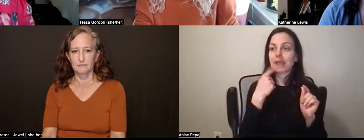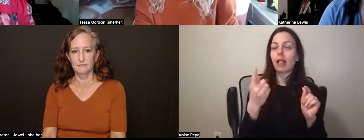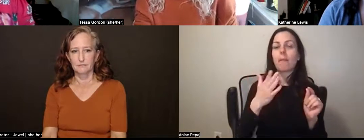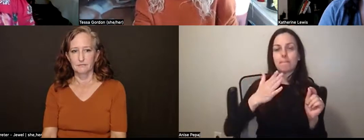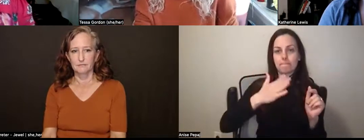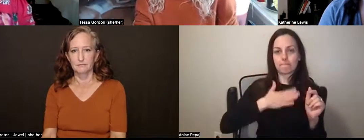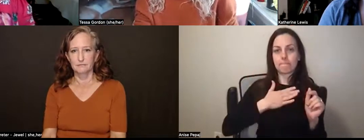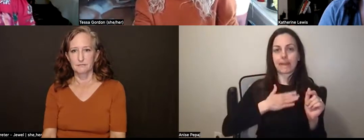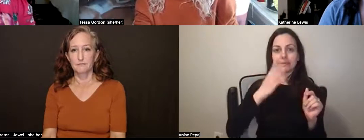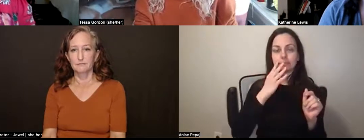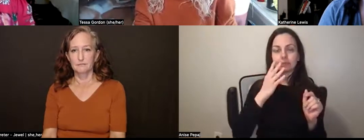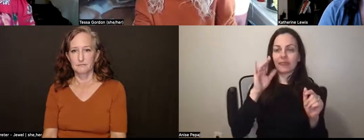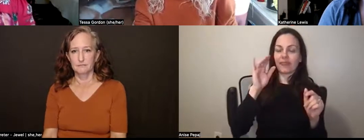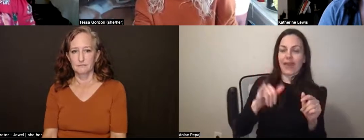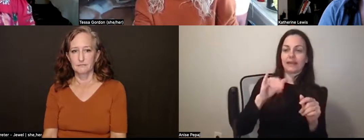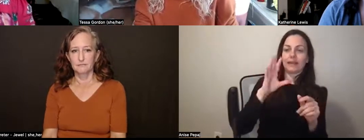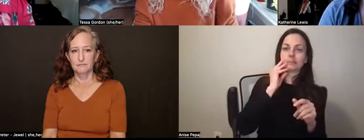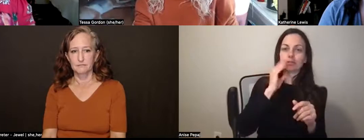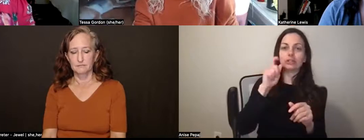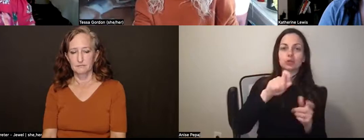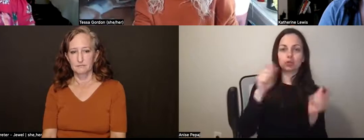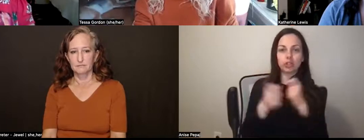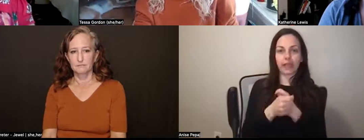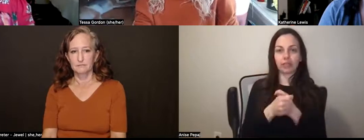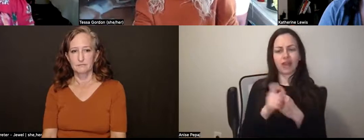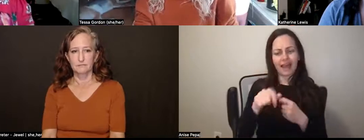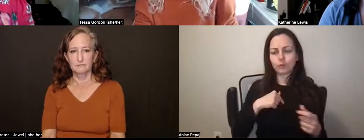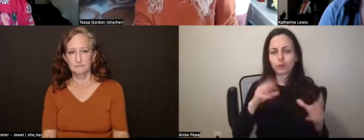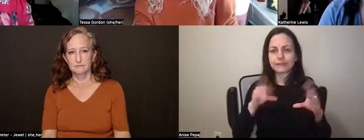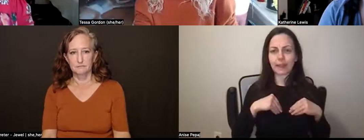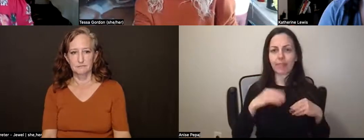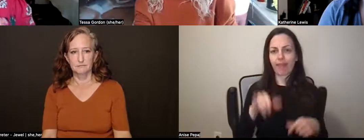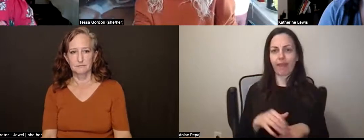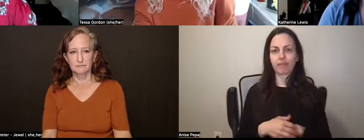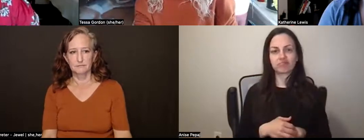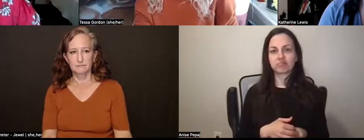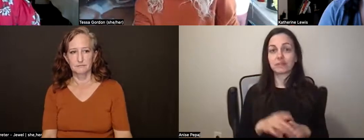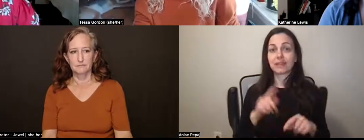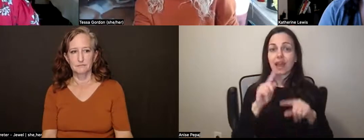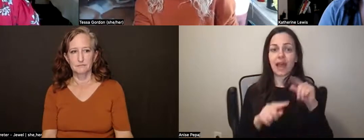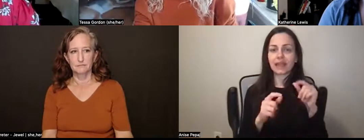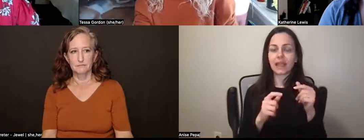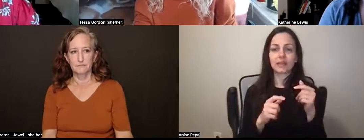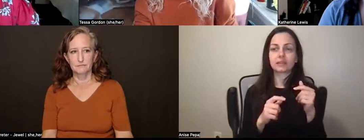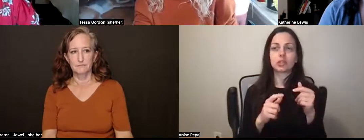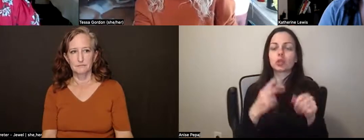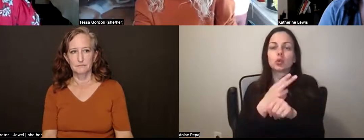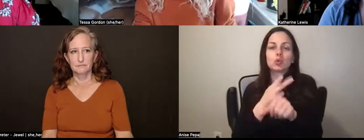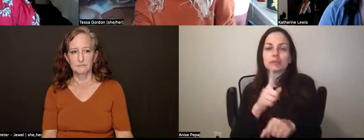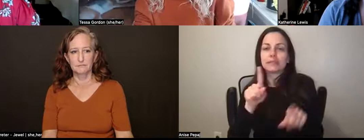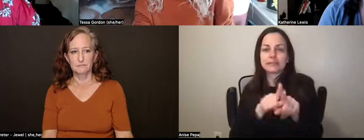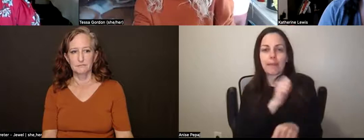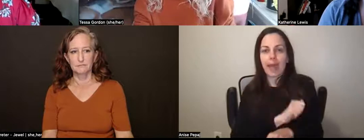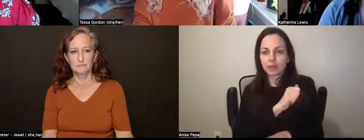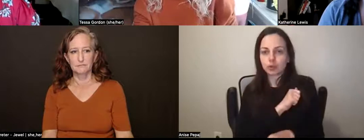that's the best that I can do. And I have to be okay with it. I can no longer take on the same attitude I took when